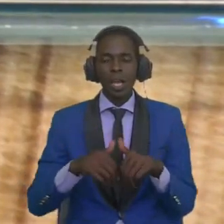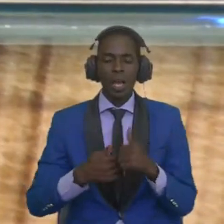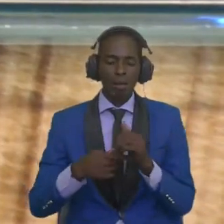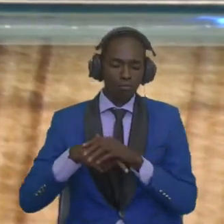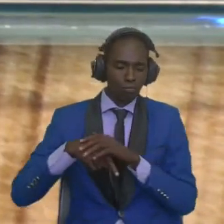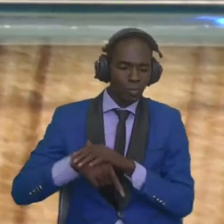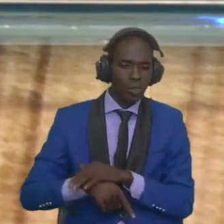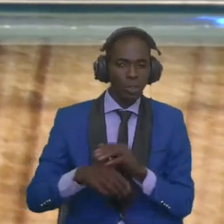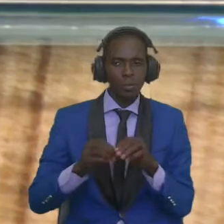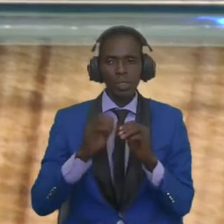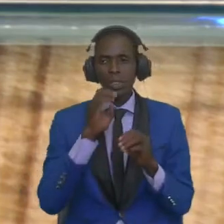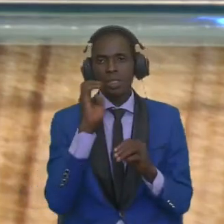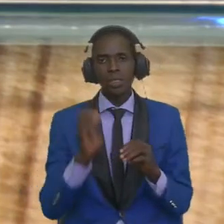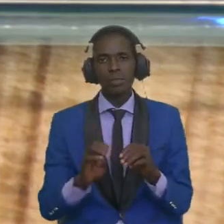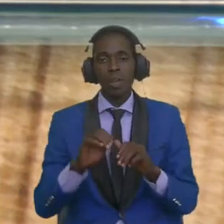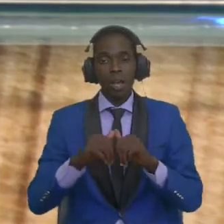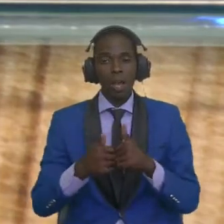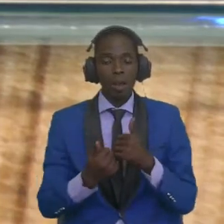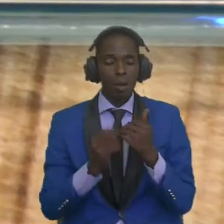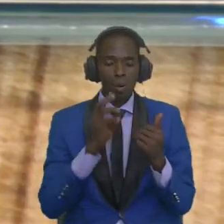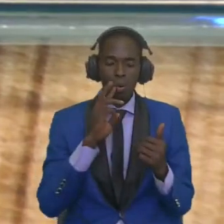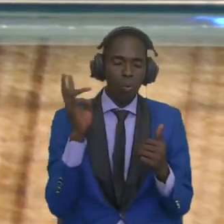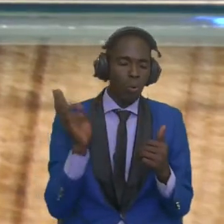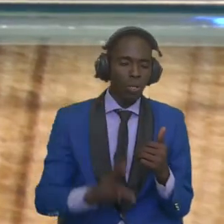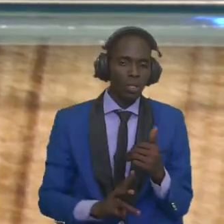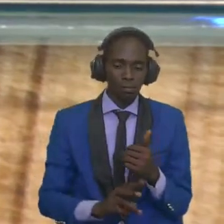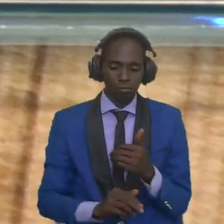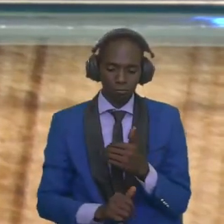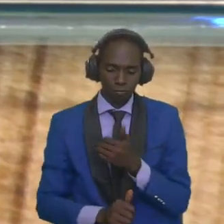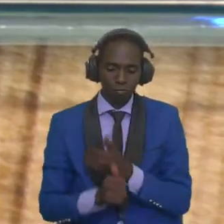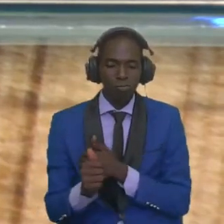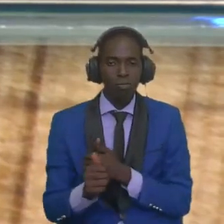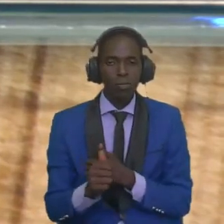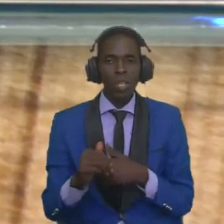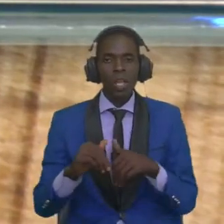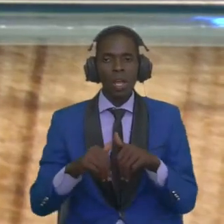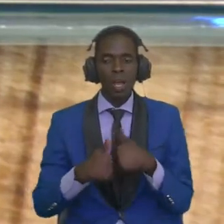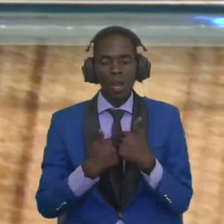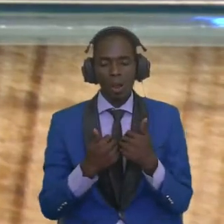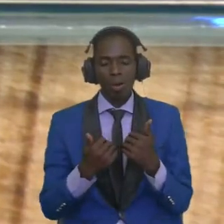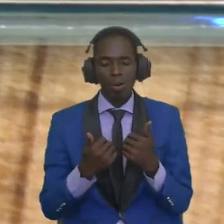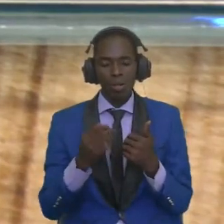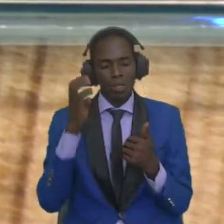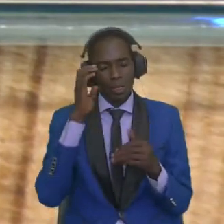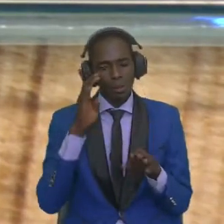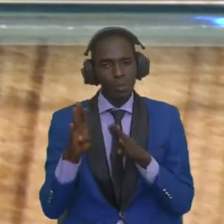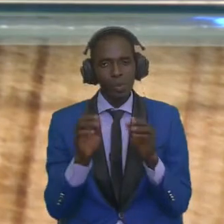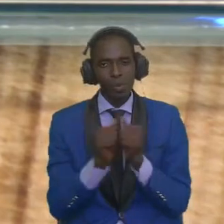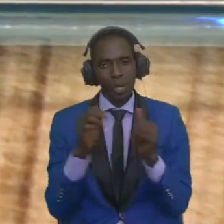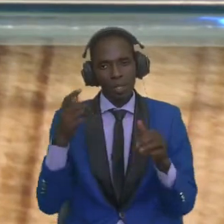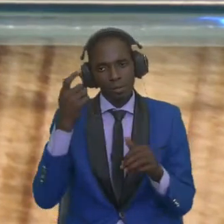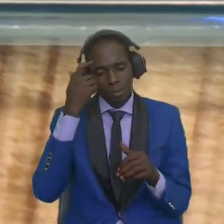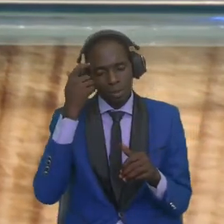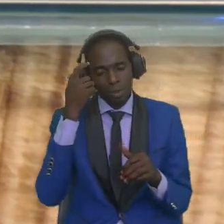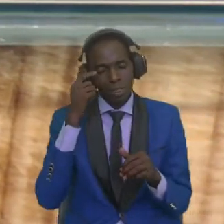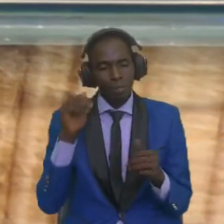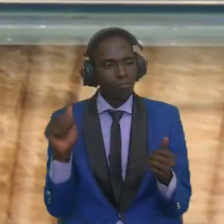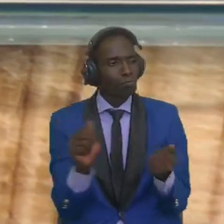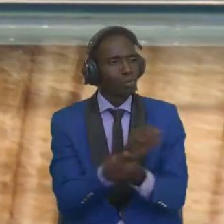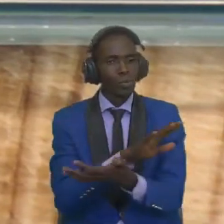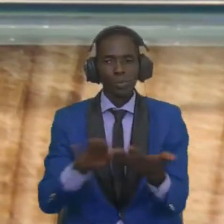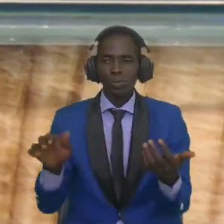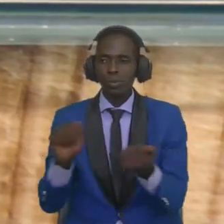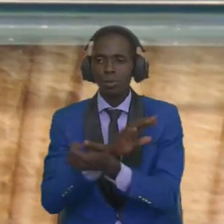evil, how cruel, how wicked, how senseless that he lived, destroying